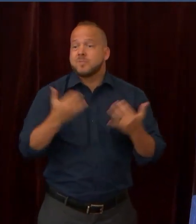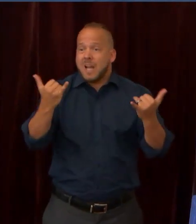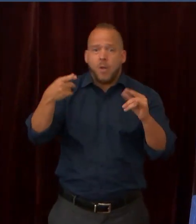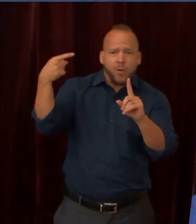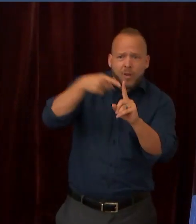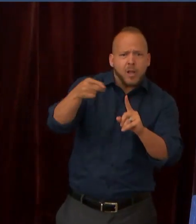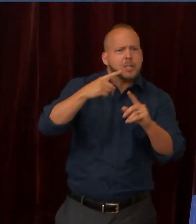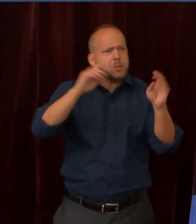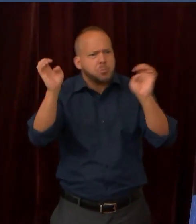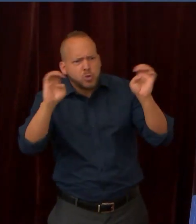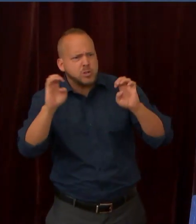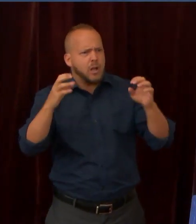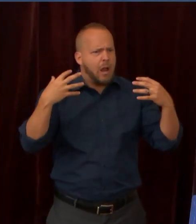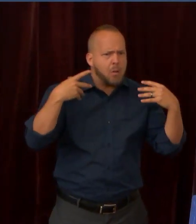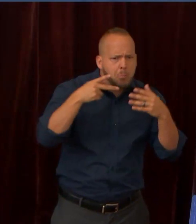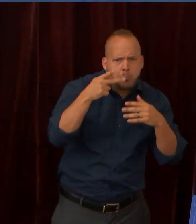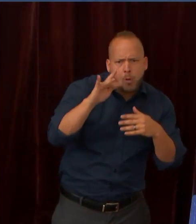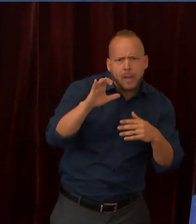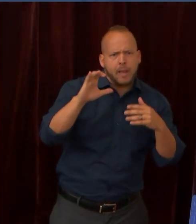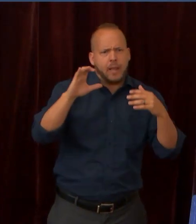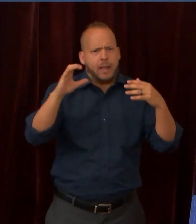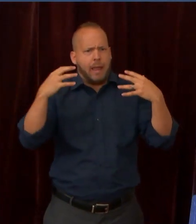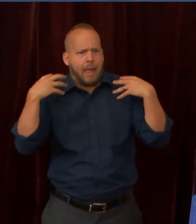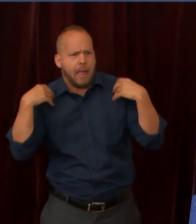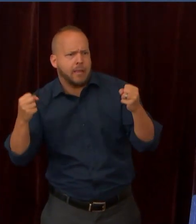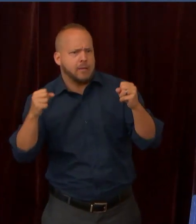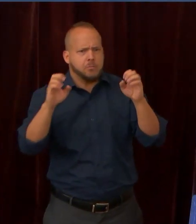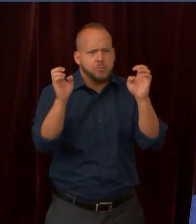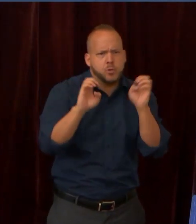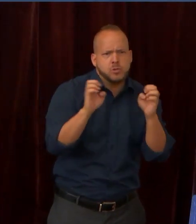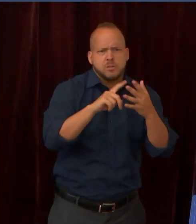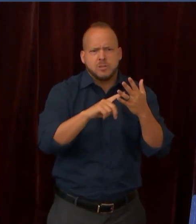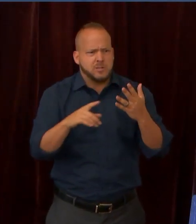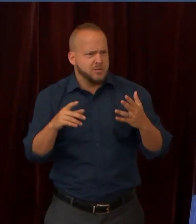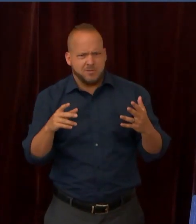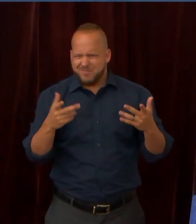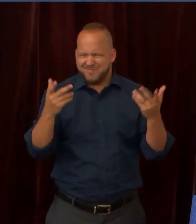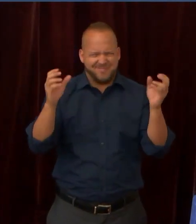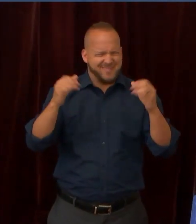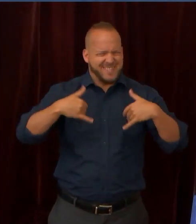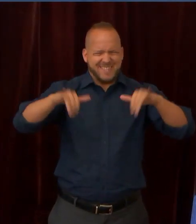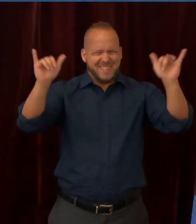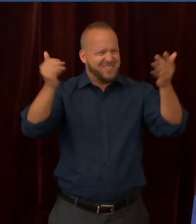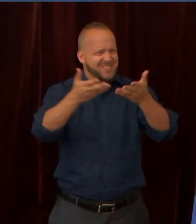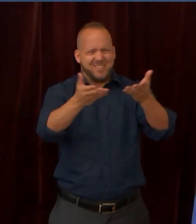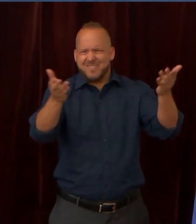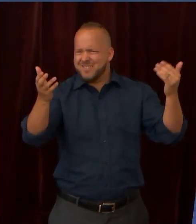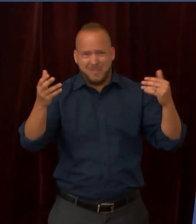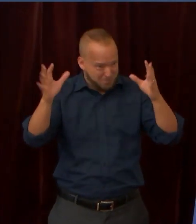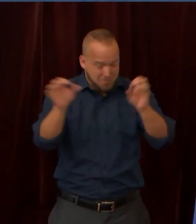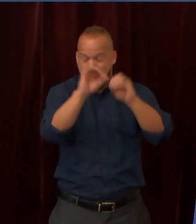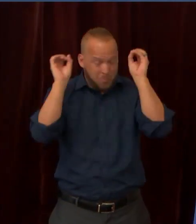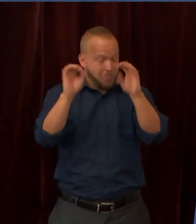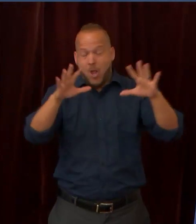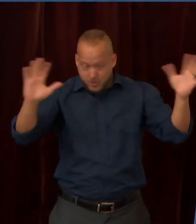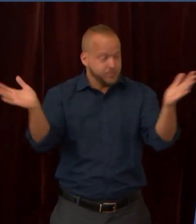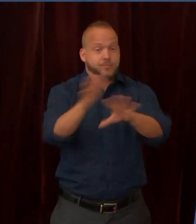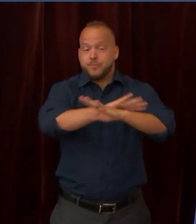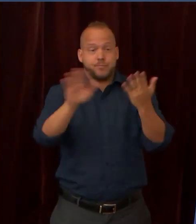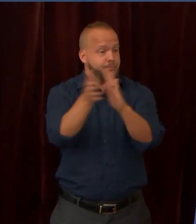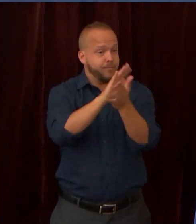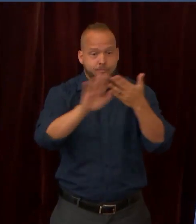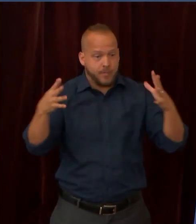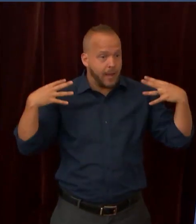going to be a miracle and go away. That just has not happened, and it is not likely to happen. We have suppressed